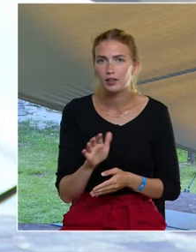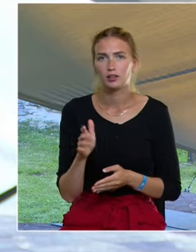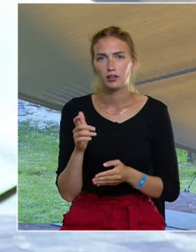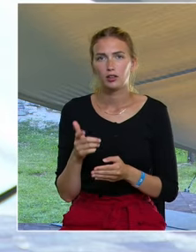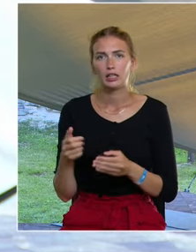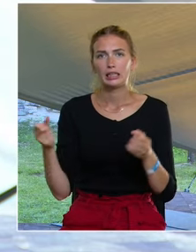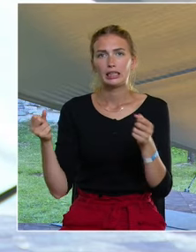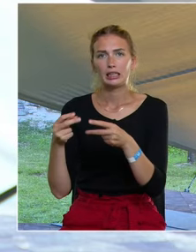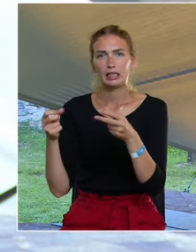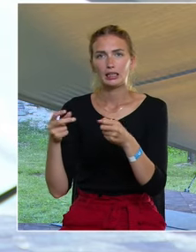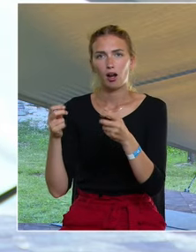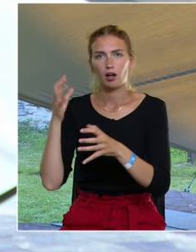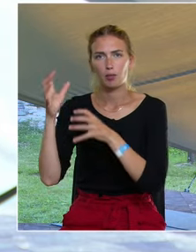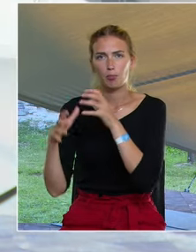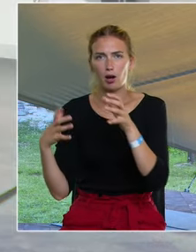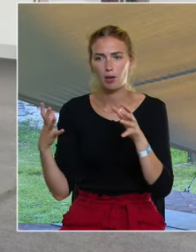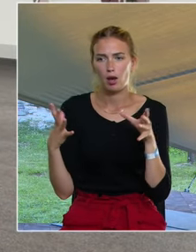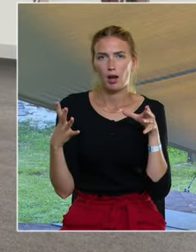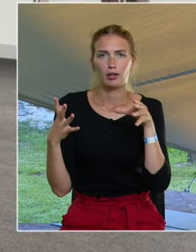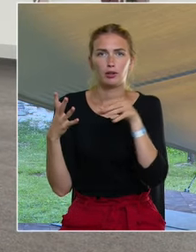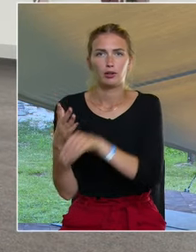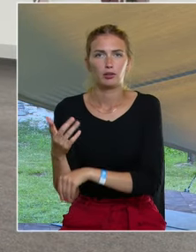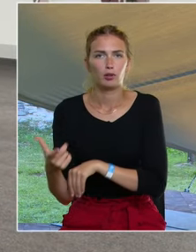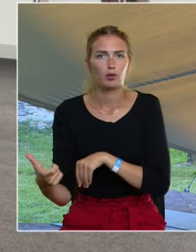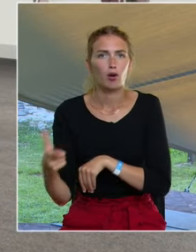more by digital spaces, digital overlays,